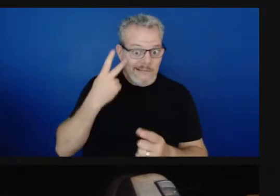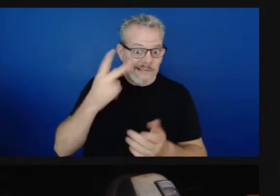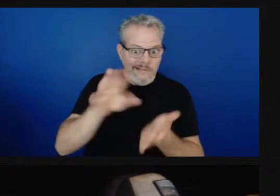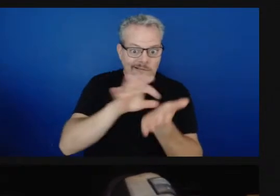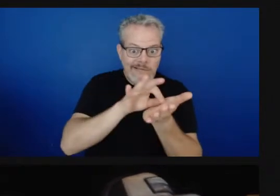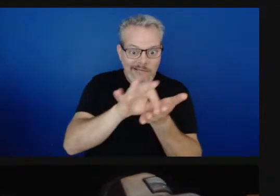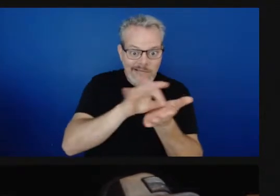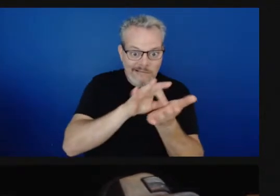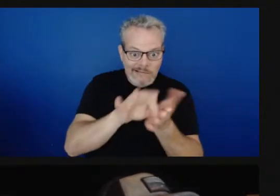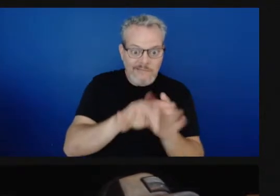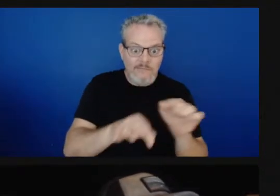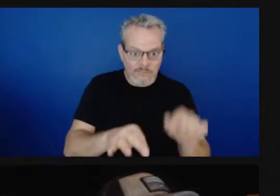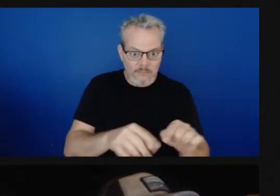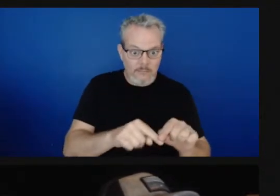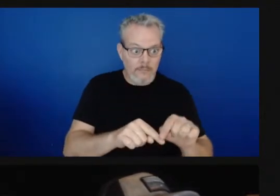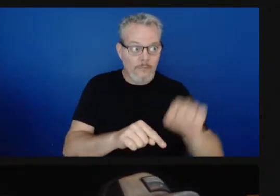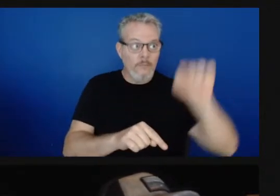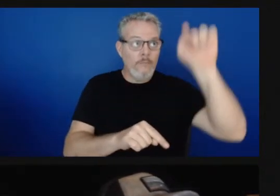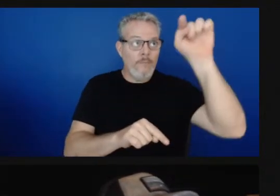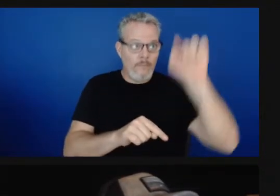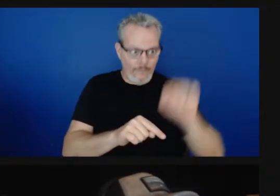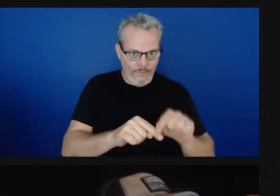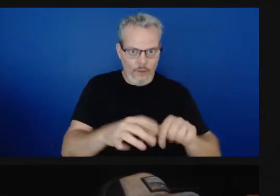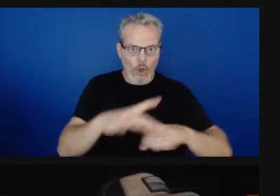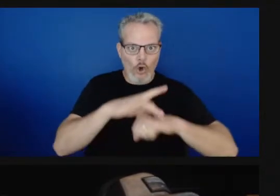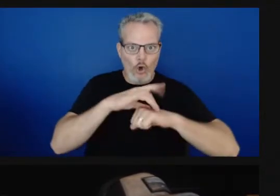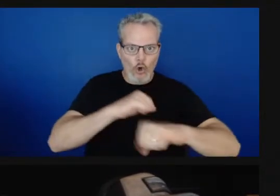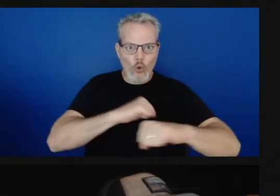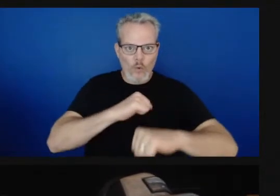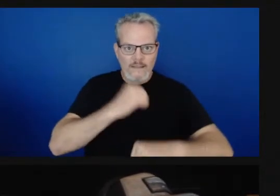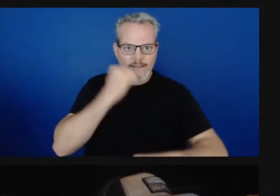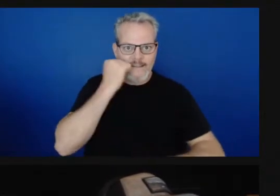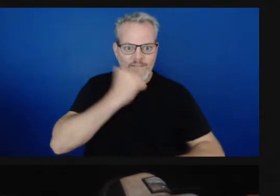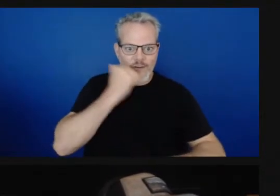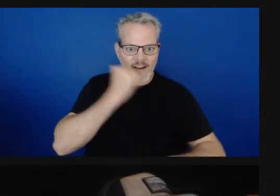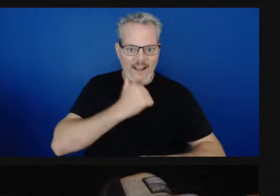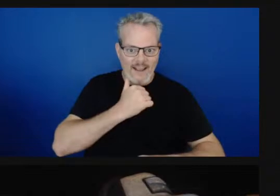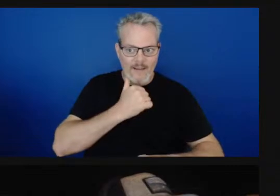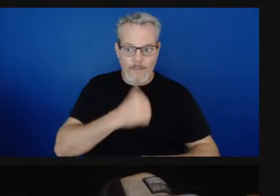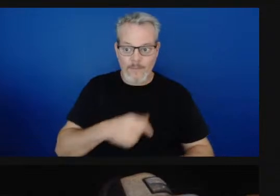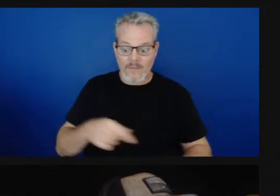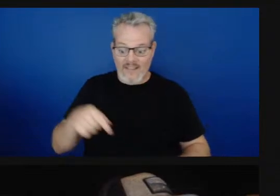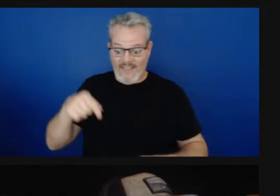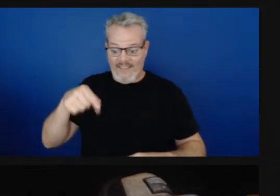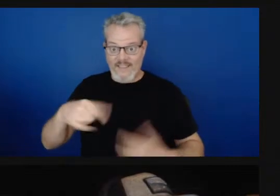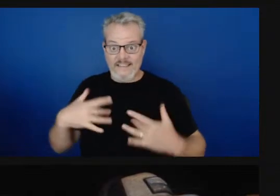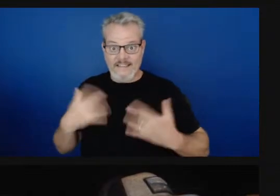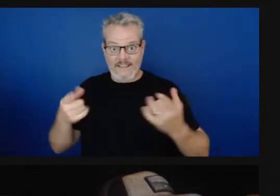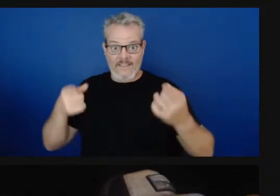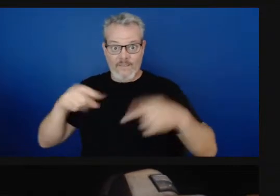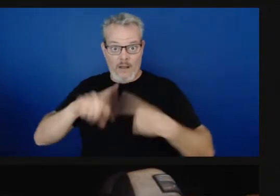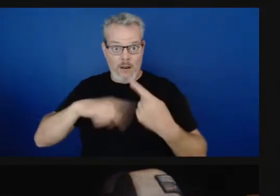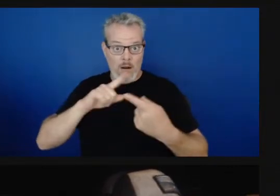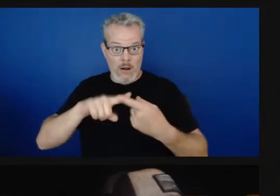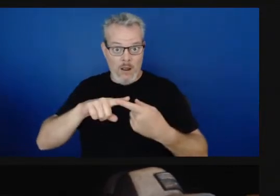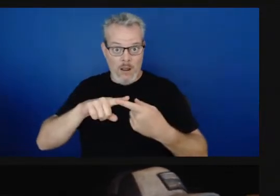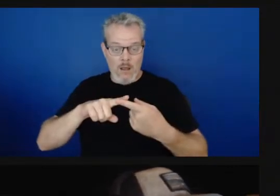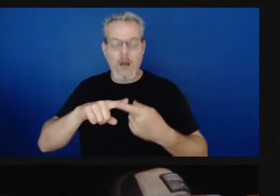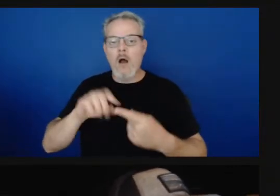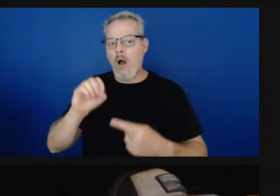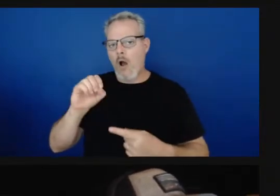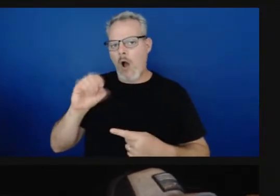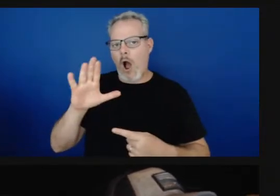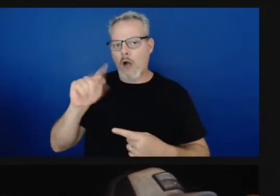Kilauea, earthquakes per day. So this event began in the beginning of October. So it's 6 weeks ago or